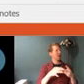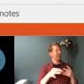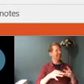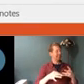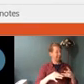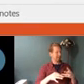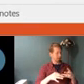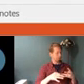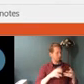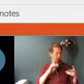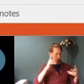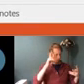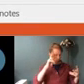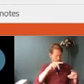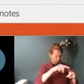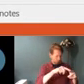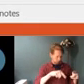using these